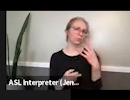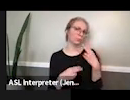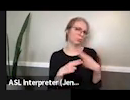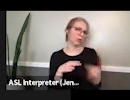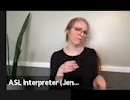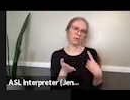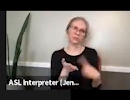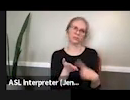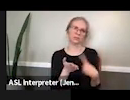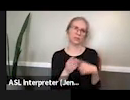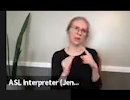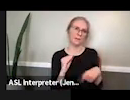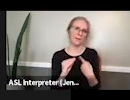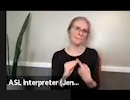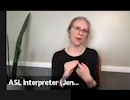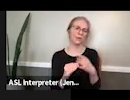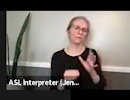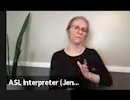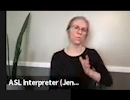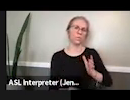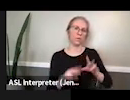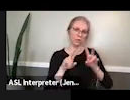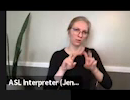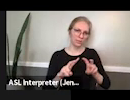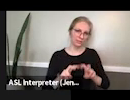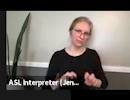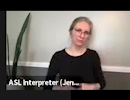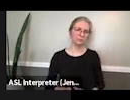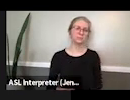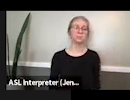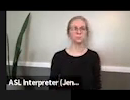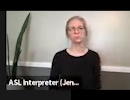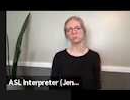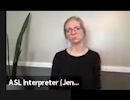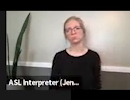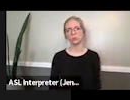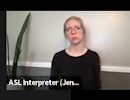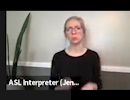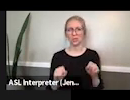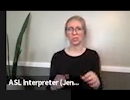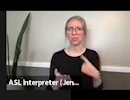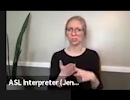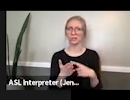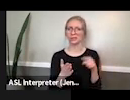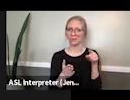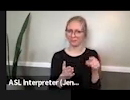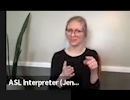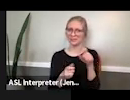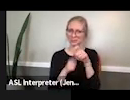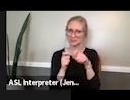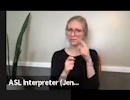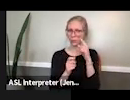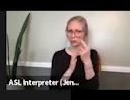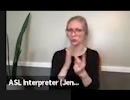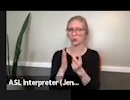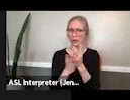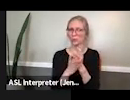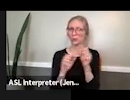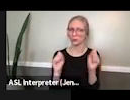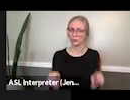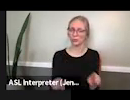about formal assessment. We could do 2 hours on formal assessment, but my feeling is that as